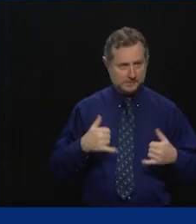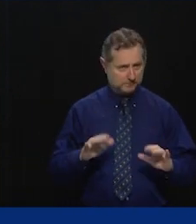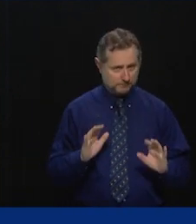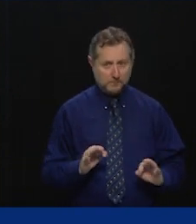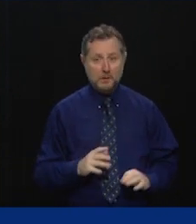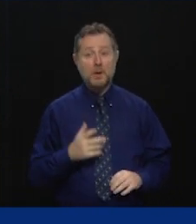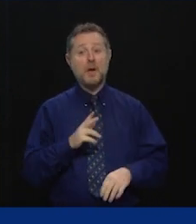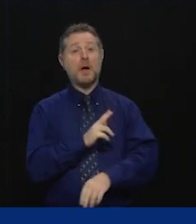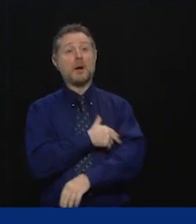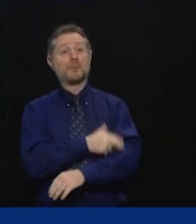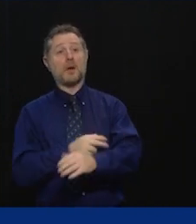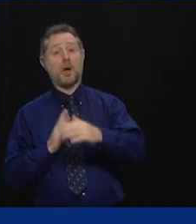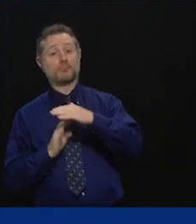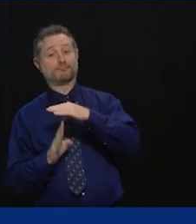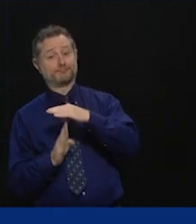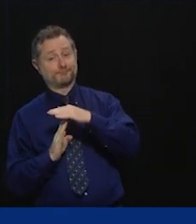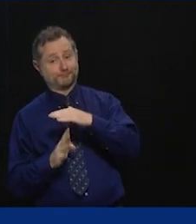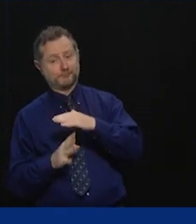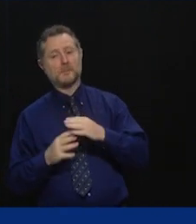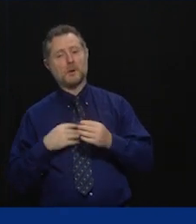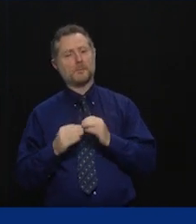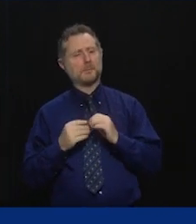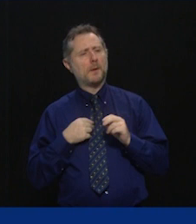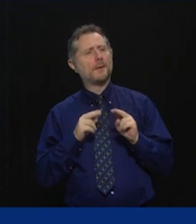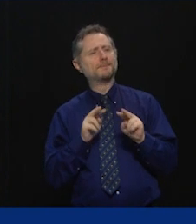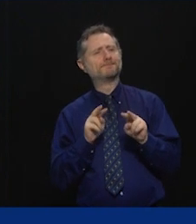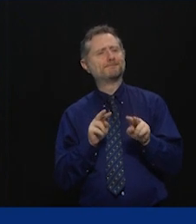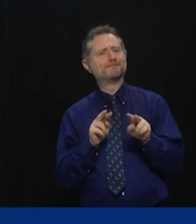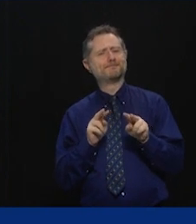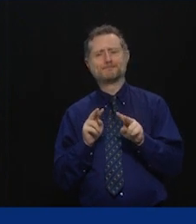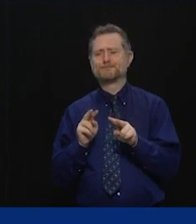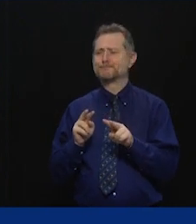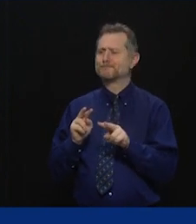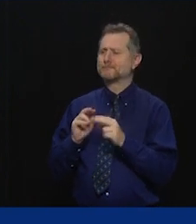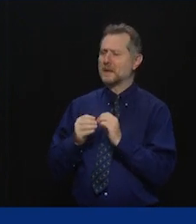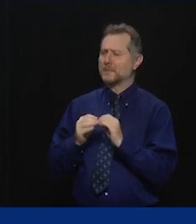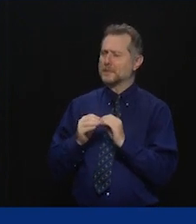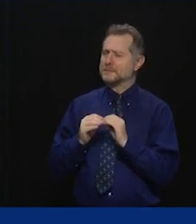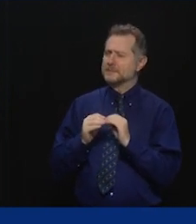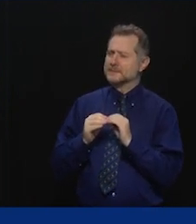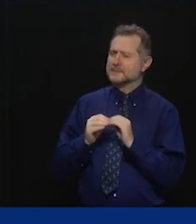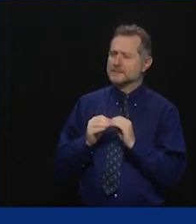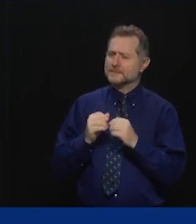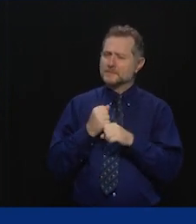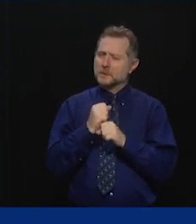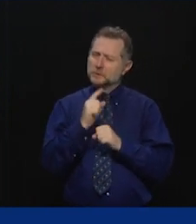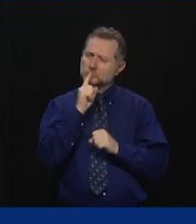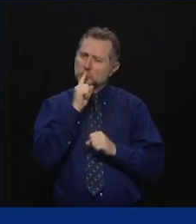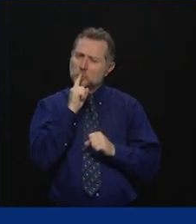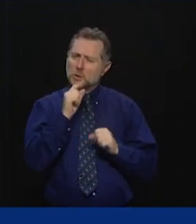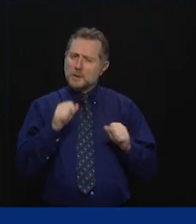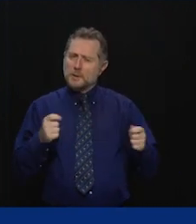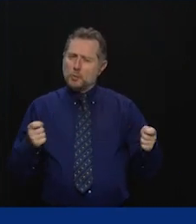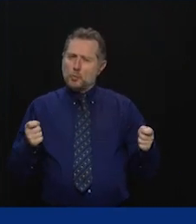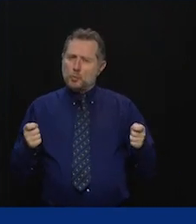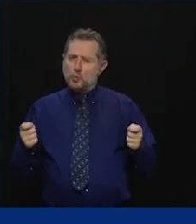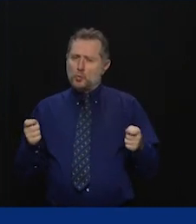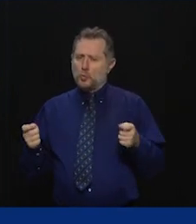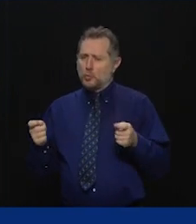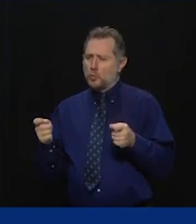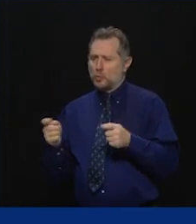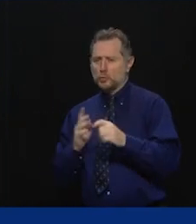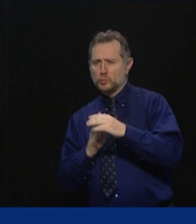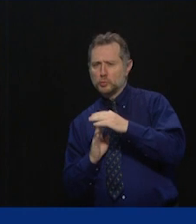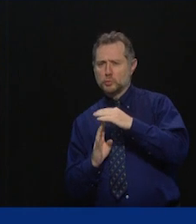Hospitalization rate, watching this extremely closely to make sure that we can handle the volume of hospitalizations,